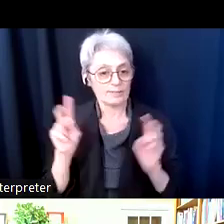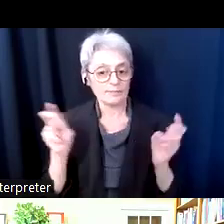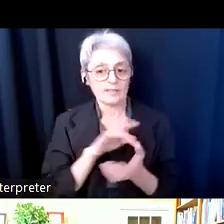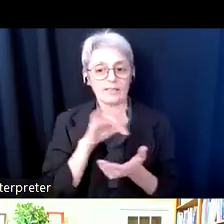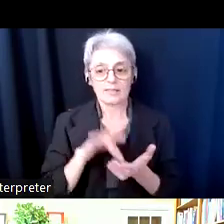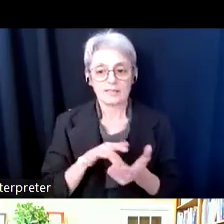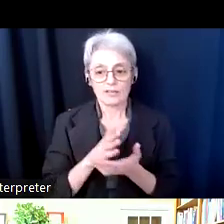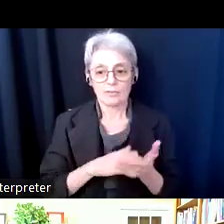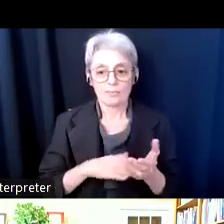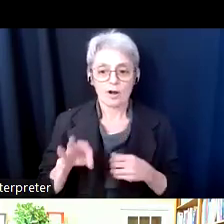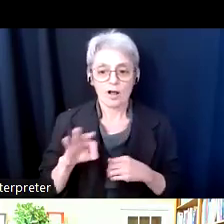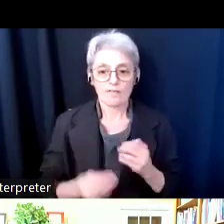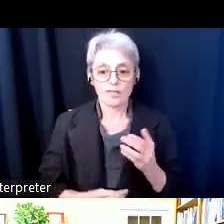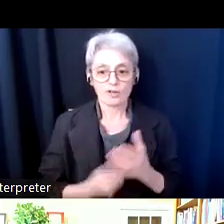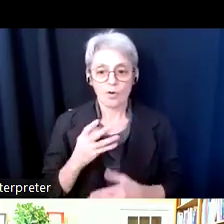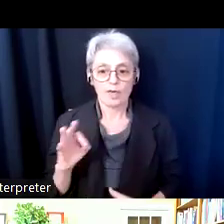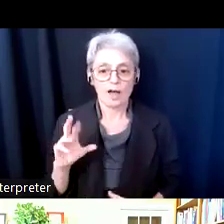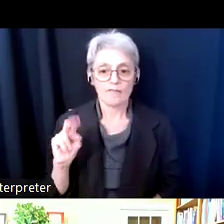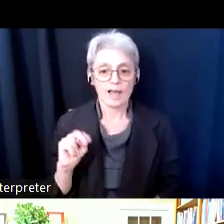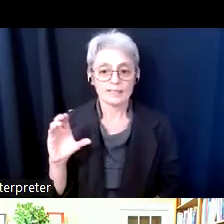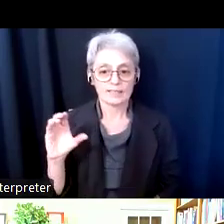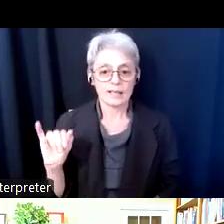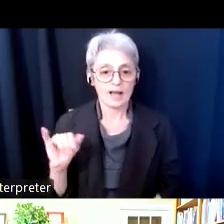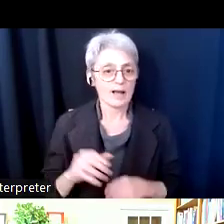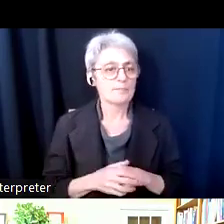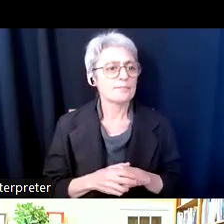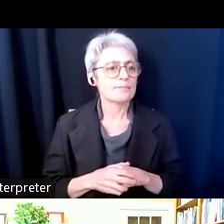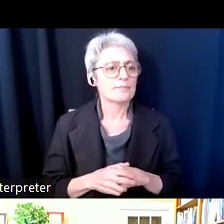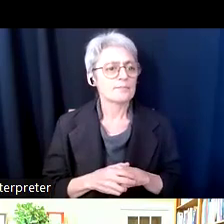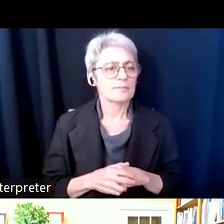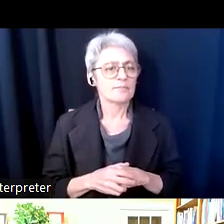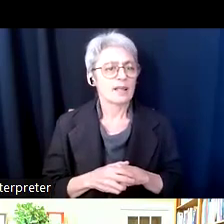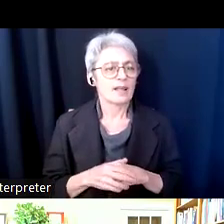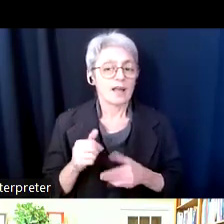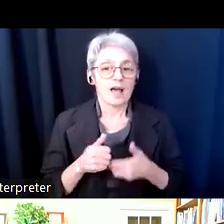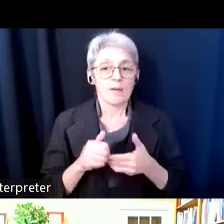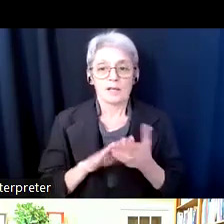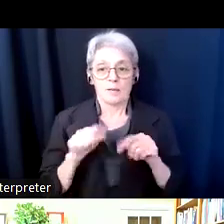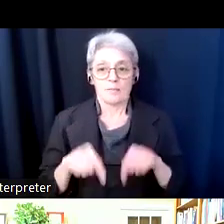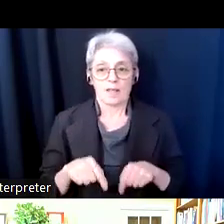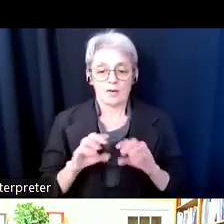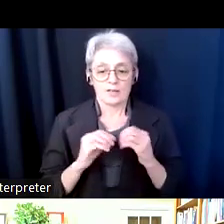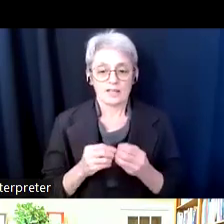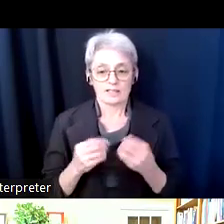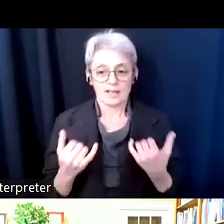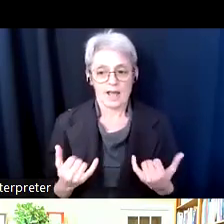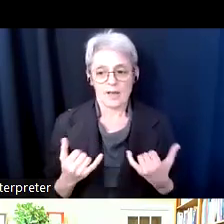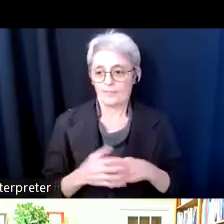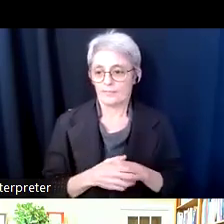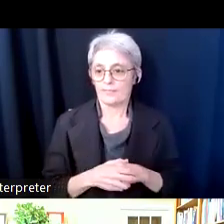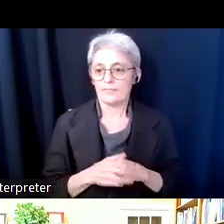the growth of NCI and has made it what it is today. She was a very fierce advocate for people